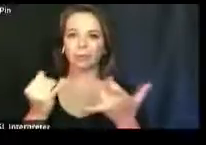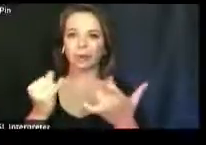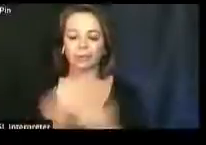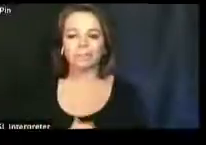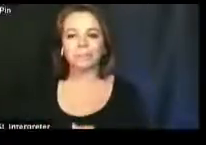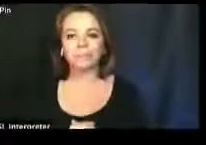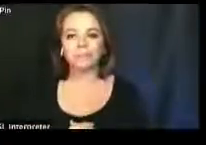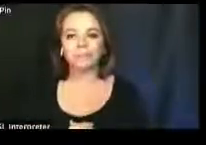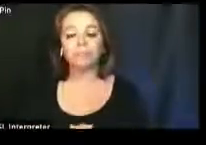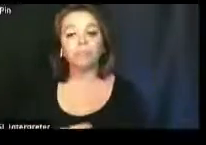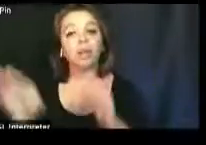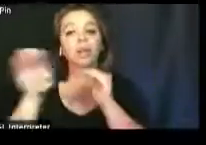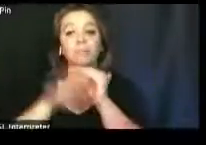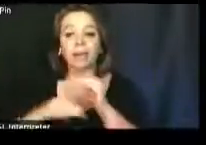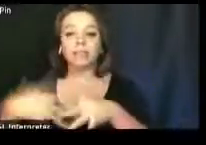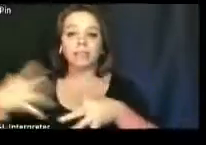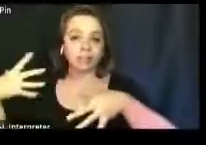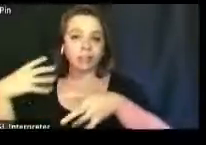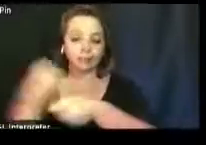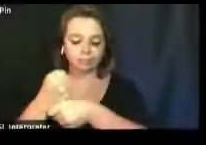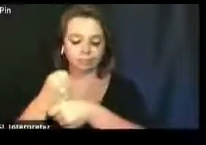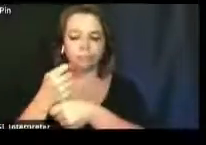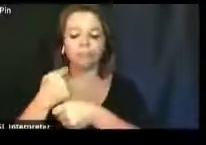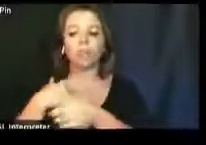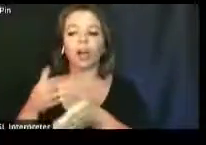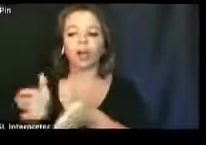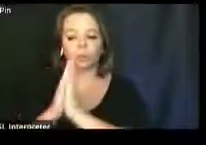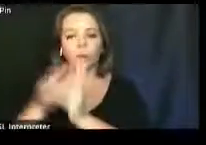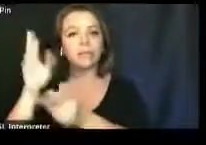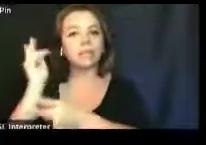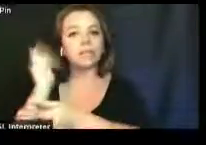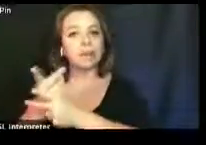Basically, in summary, I request to keep the